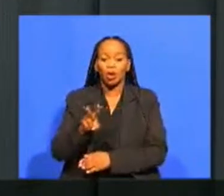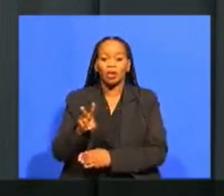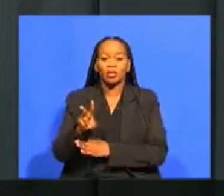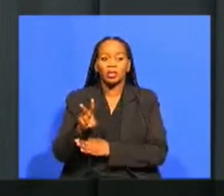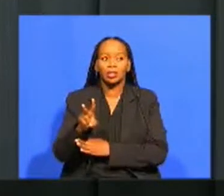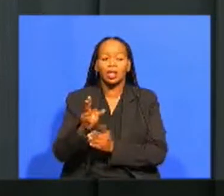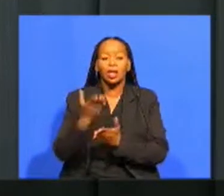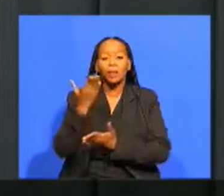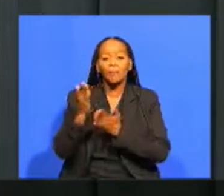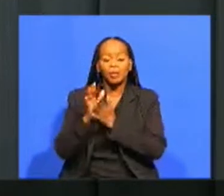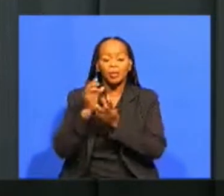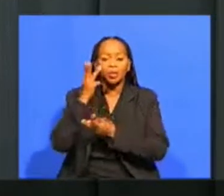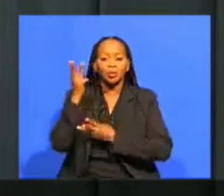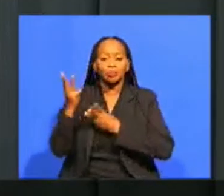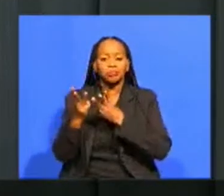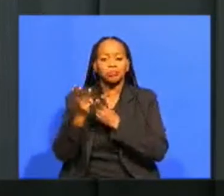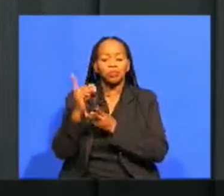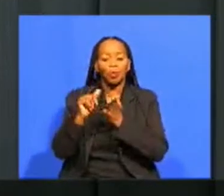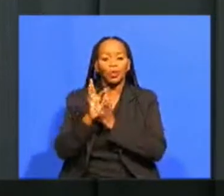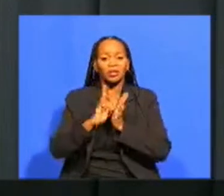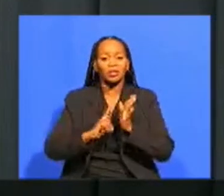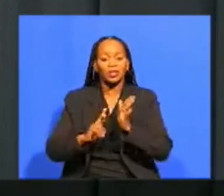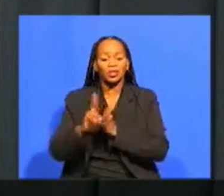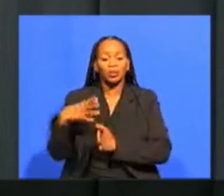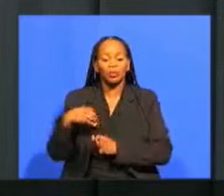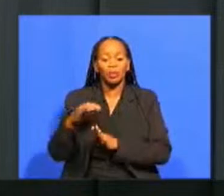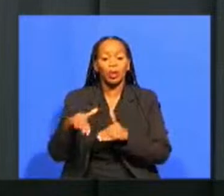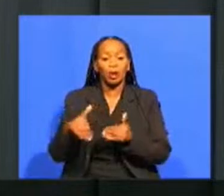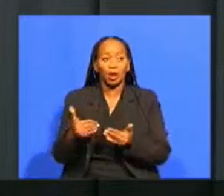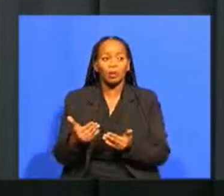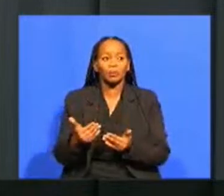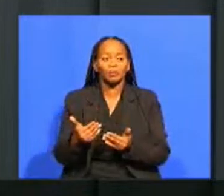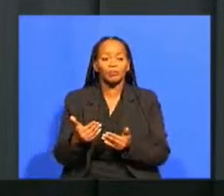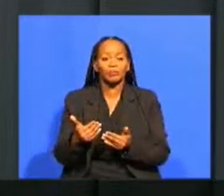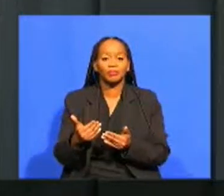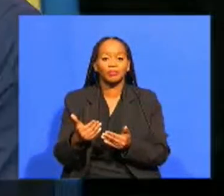may be wondering what our representation is like. Thank you, Yes, sir.